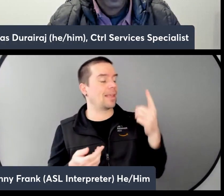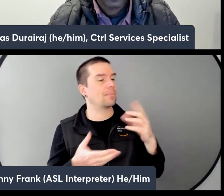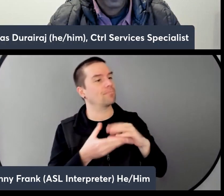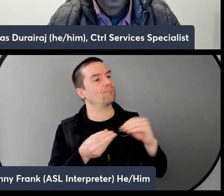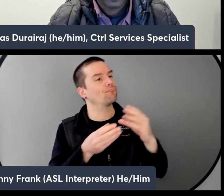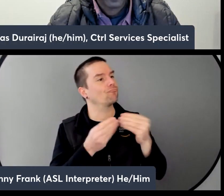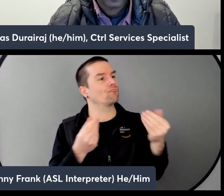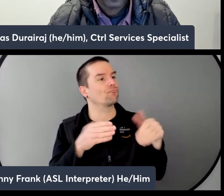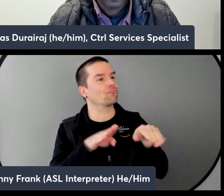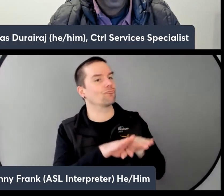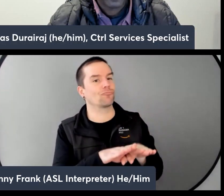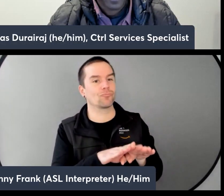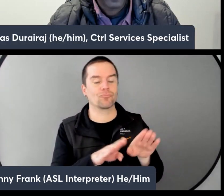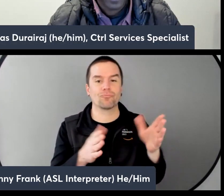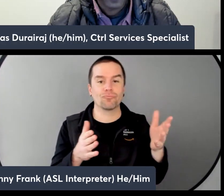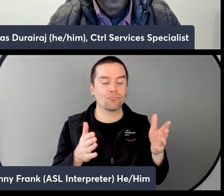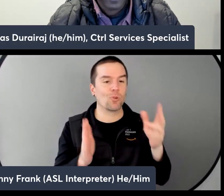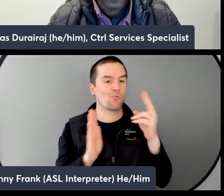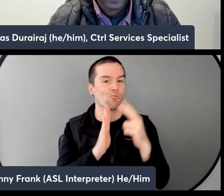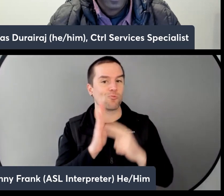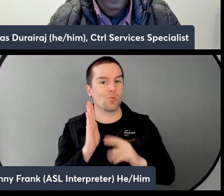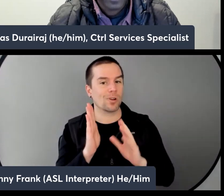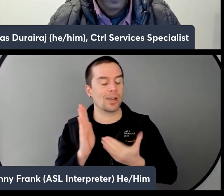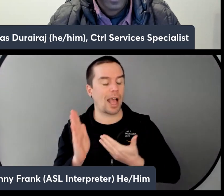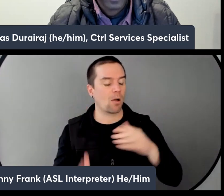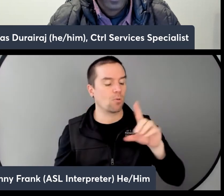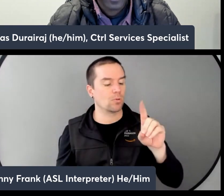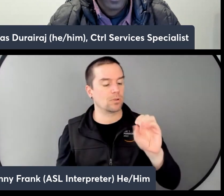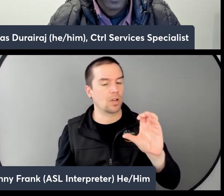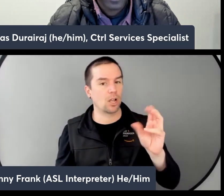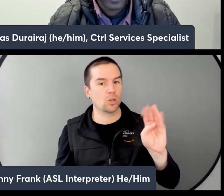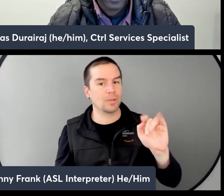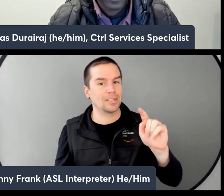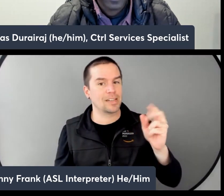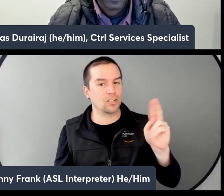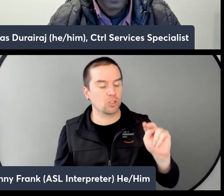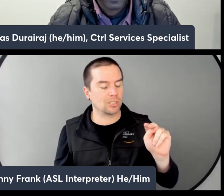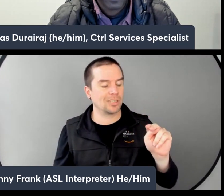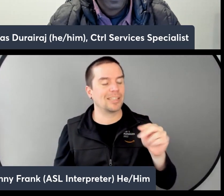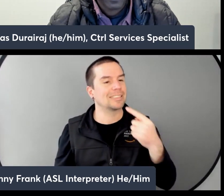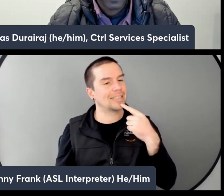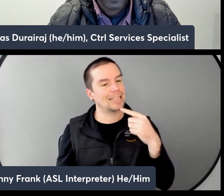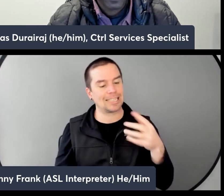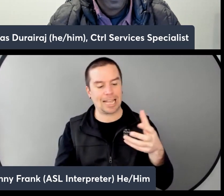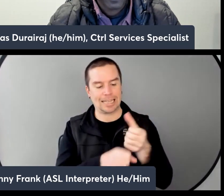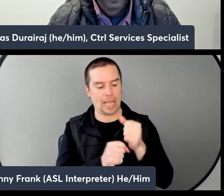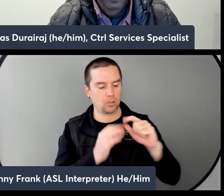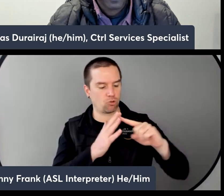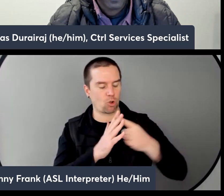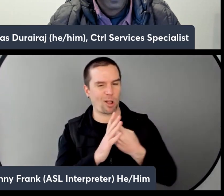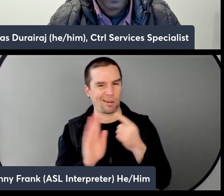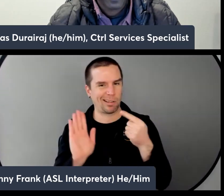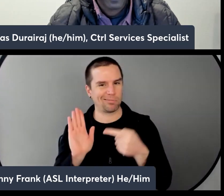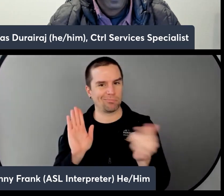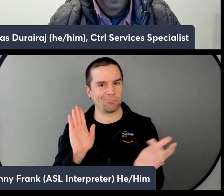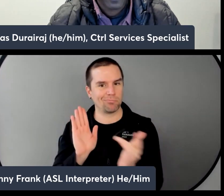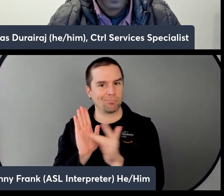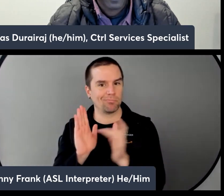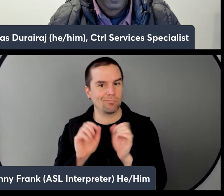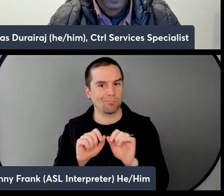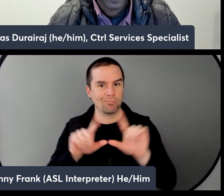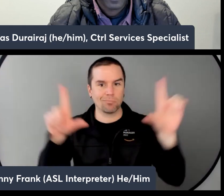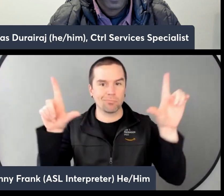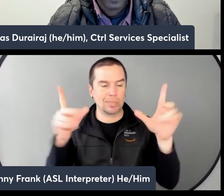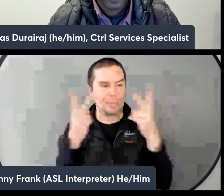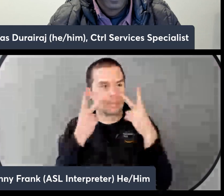maybe get to our documentation where it says get started. And from there you can, see the steps to creating your